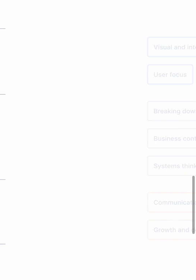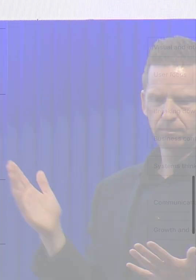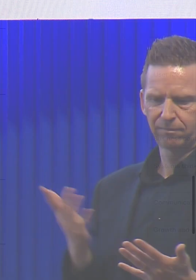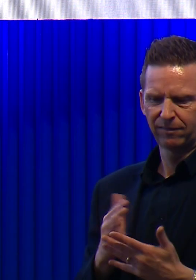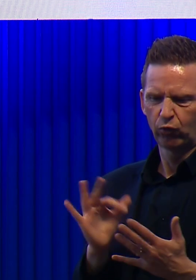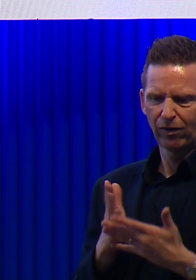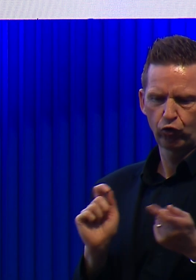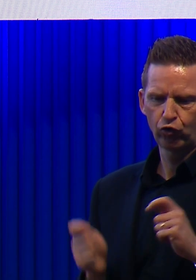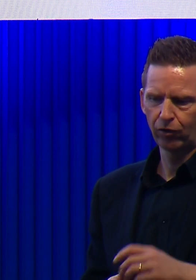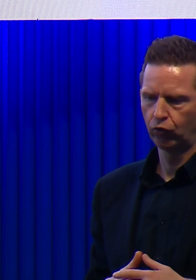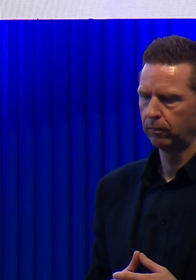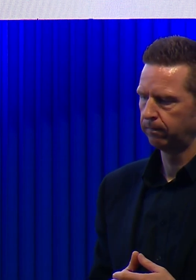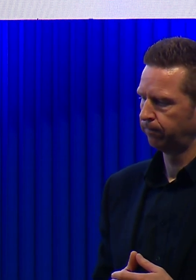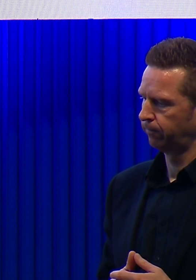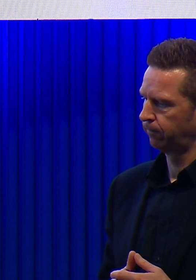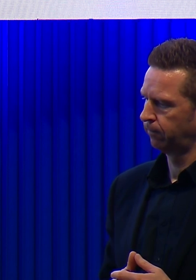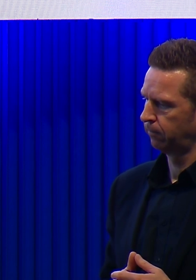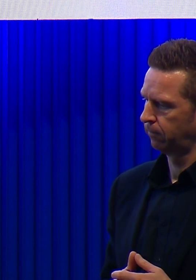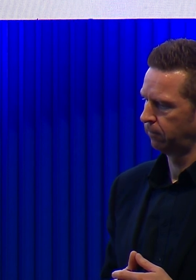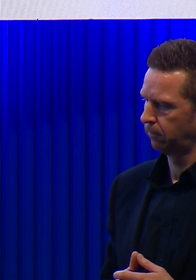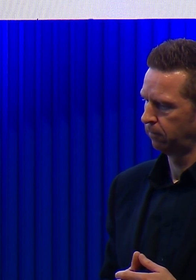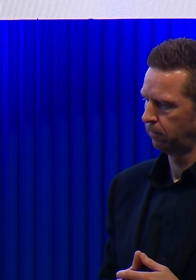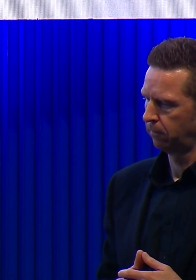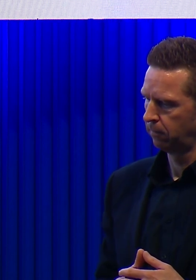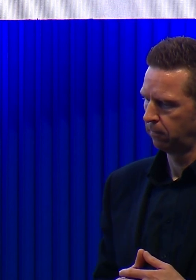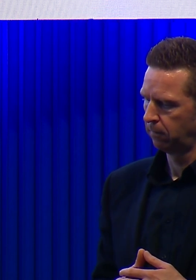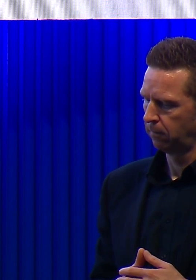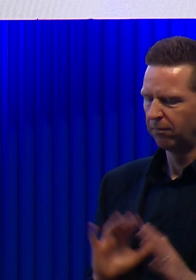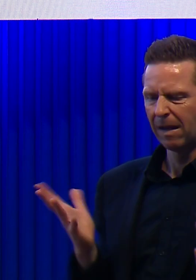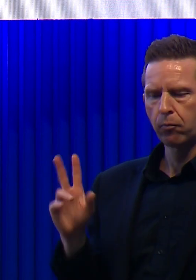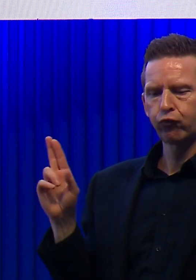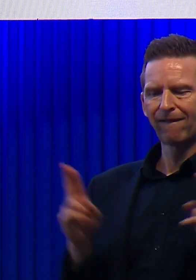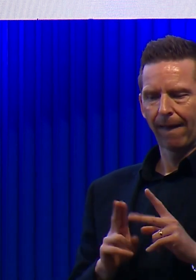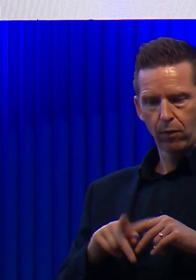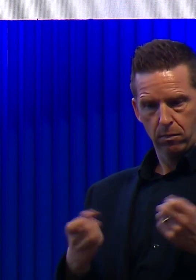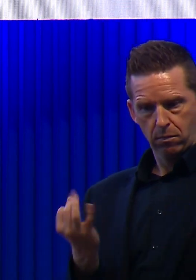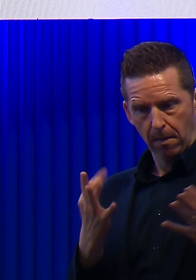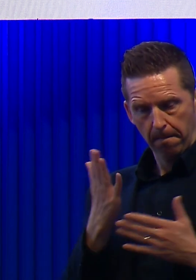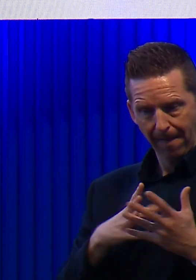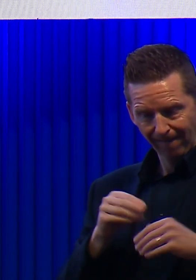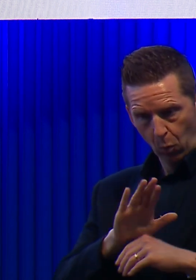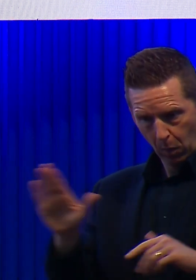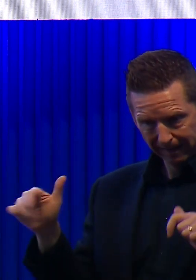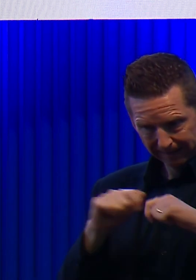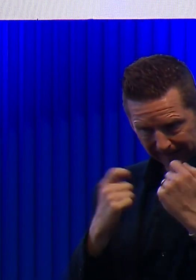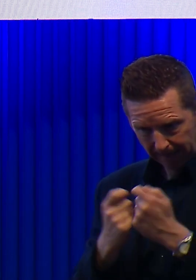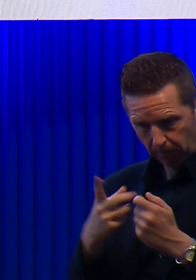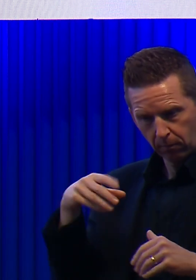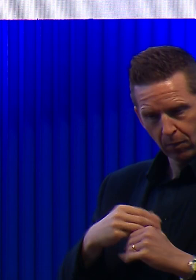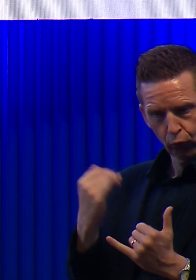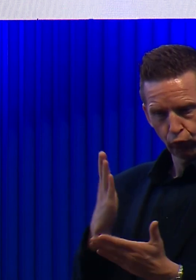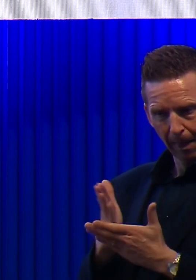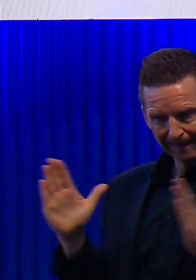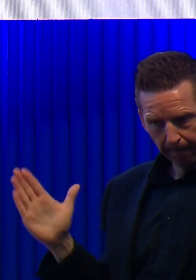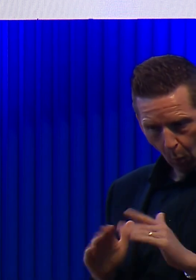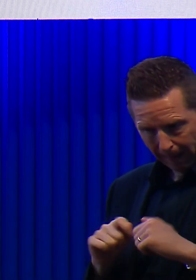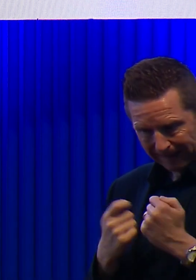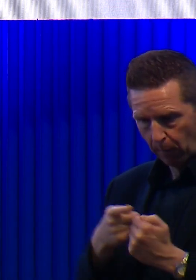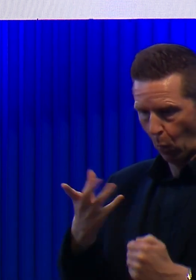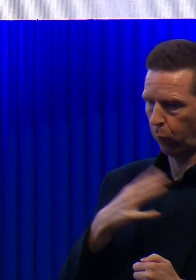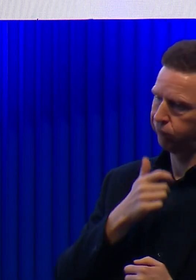and skills. Now, if this is so important, selecting the right skills,